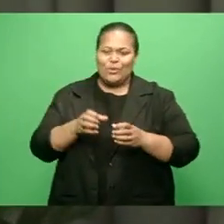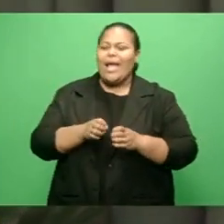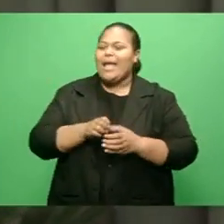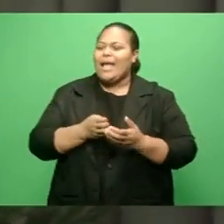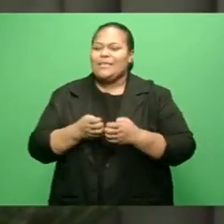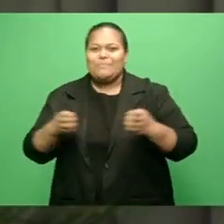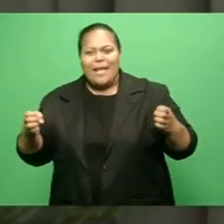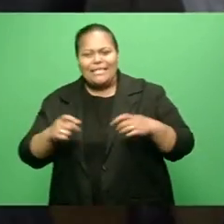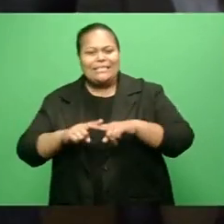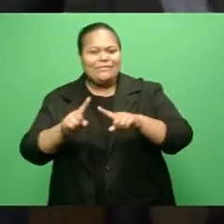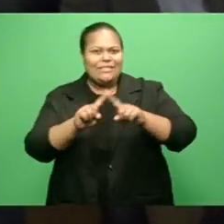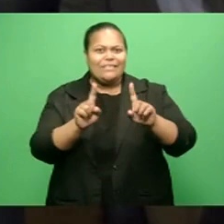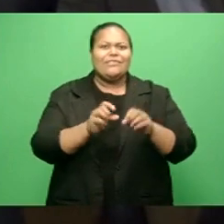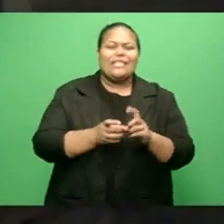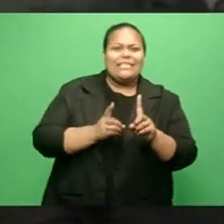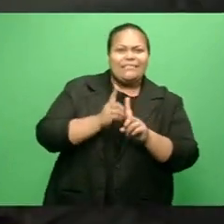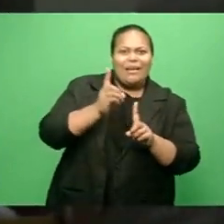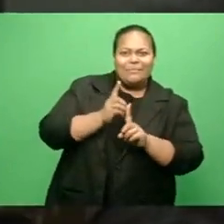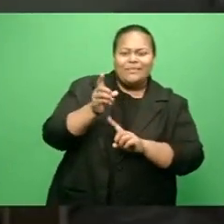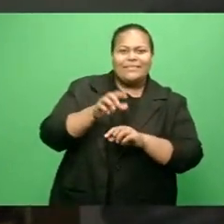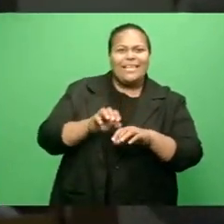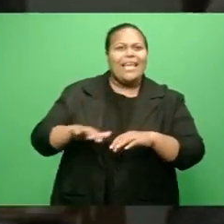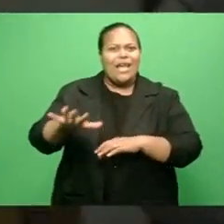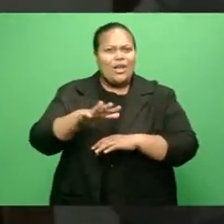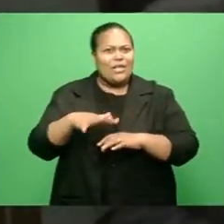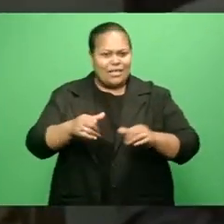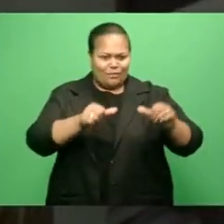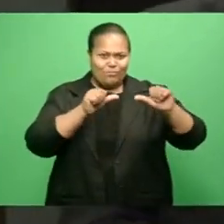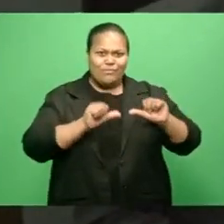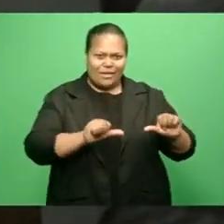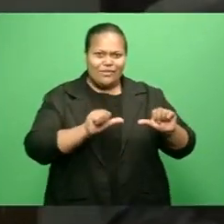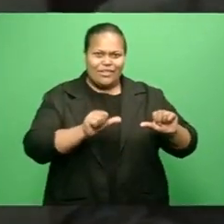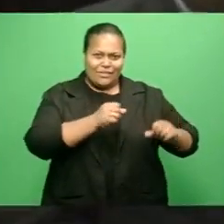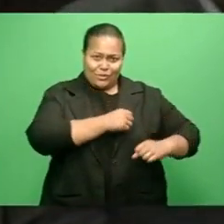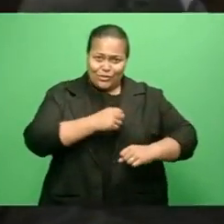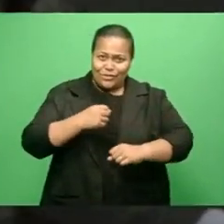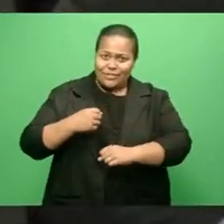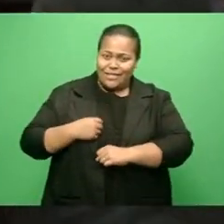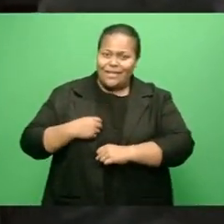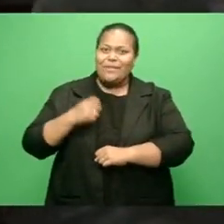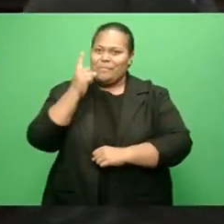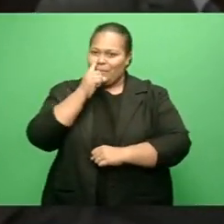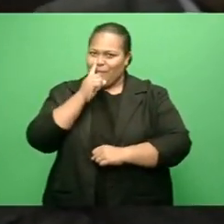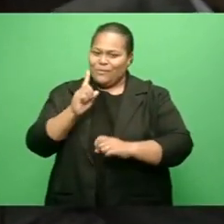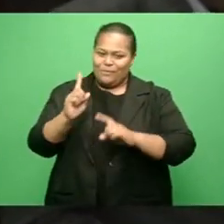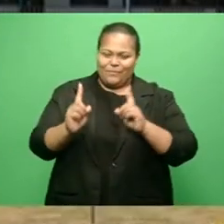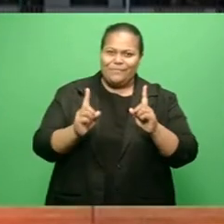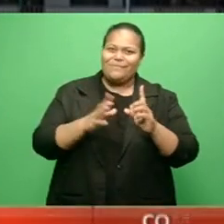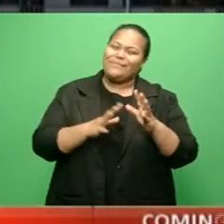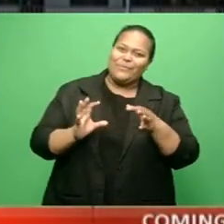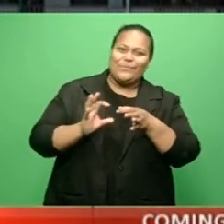of socio-economic development, defense and security, and people-to-people links.